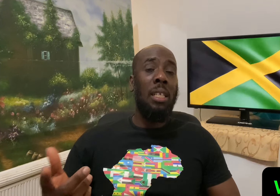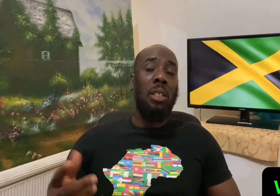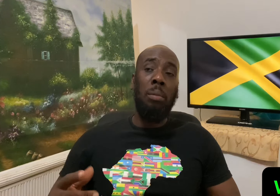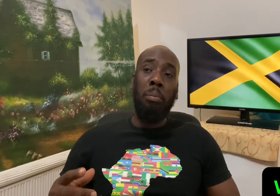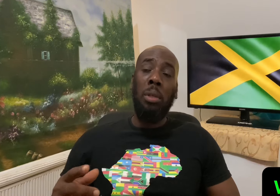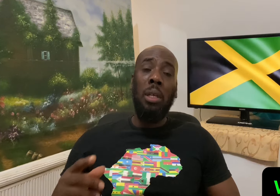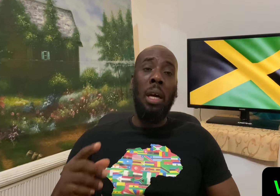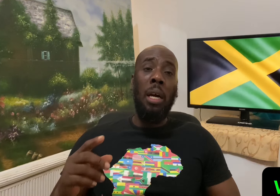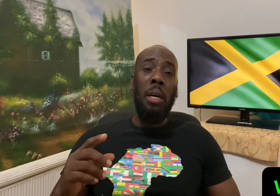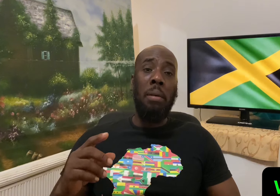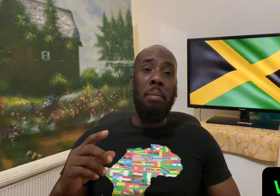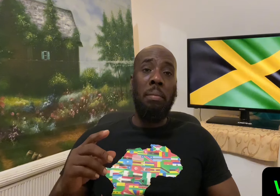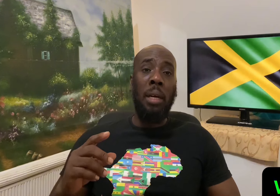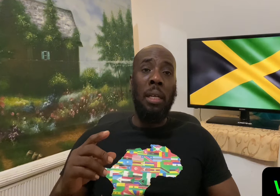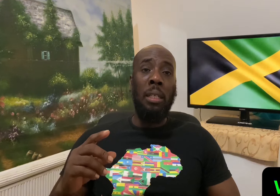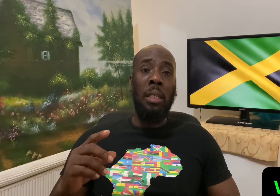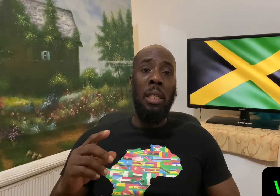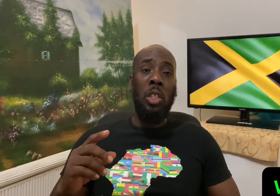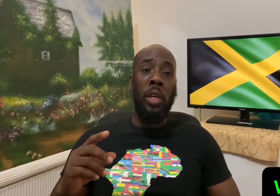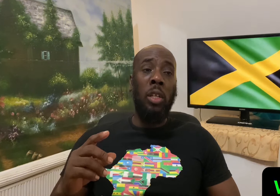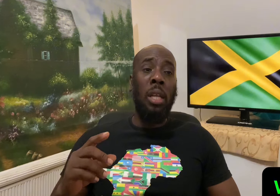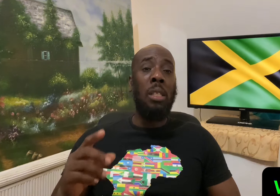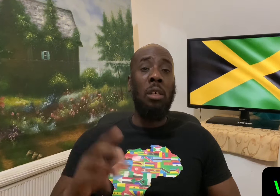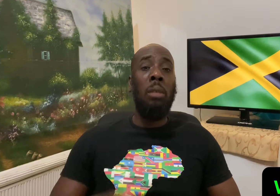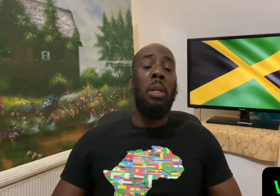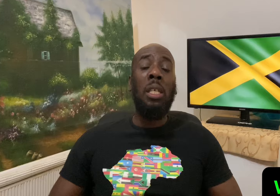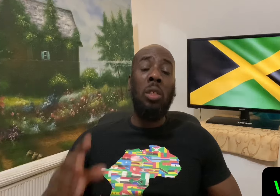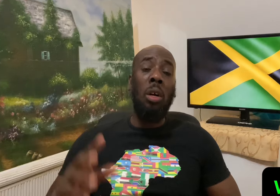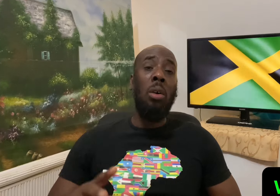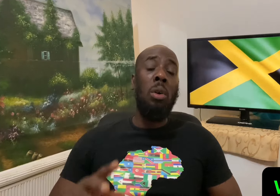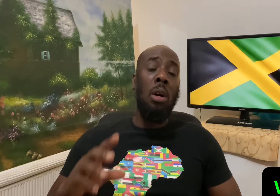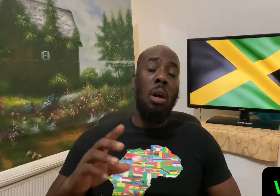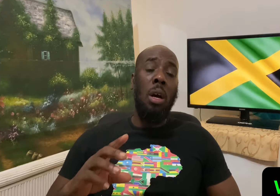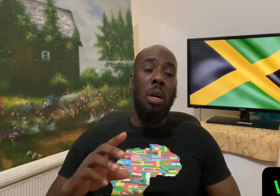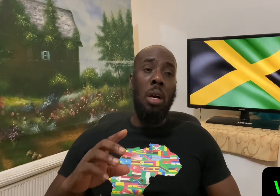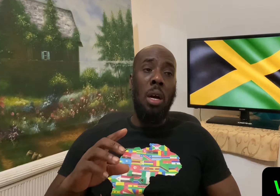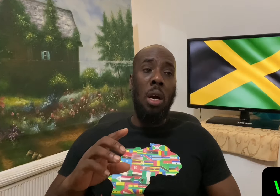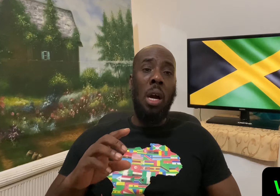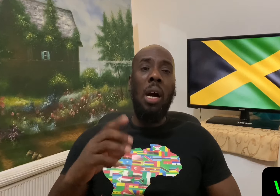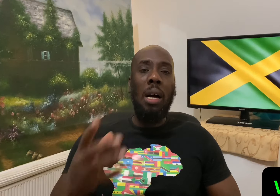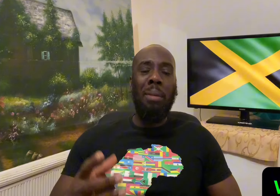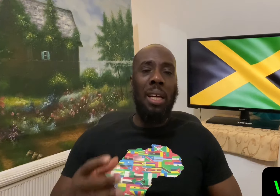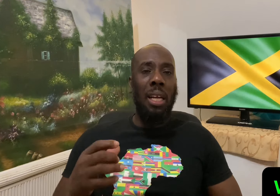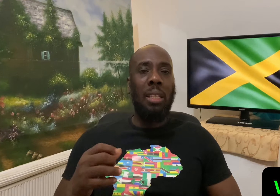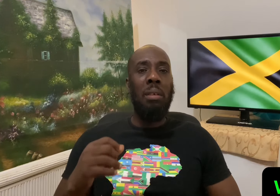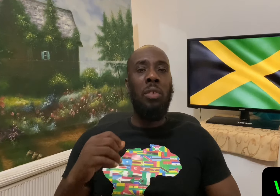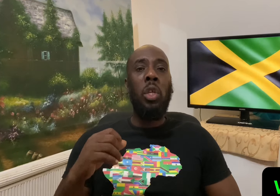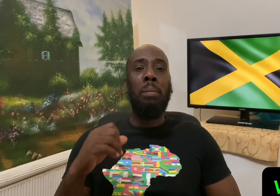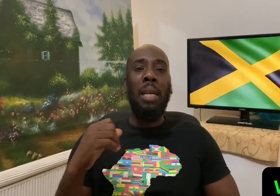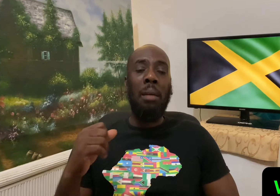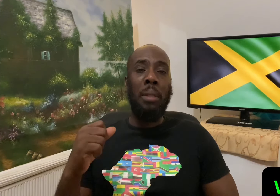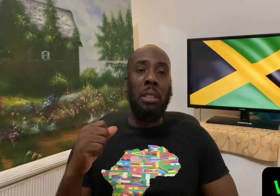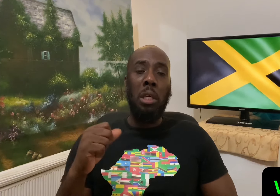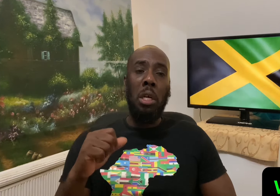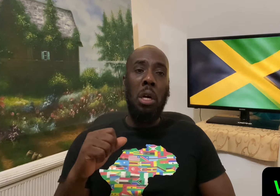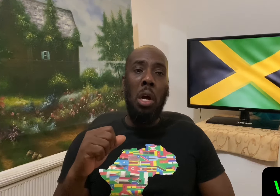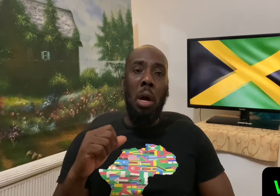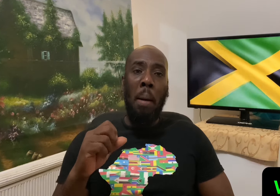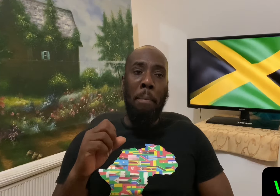said. So, and he's trying to dance around it. But listen to how calm and collective Julius